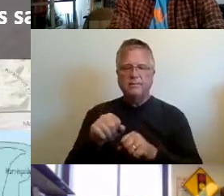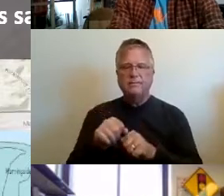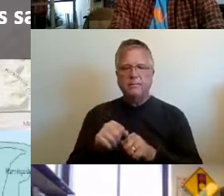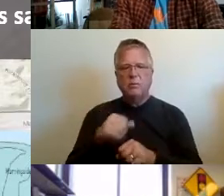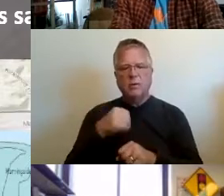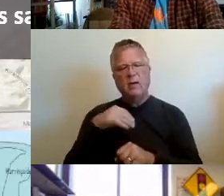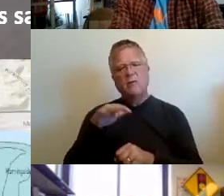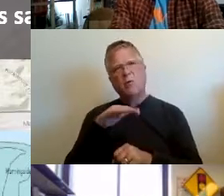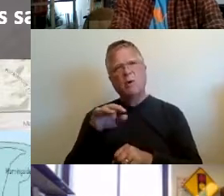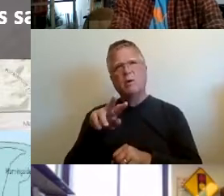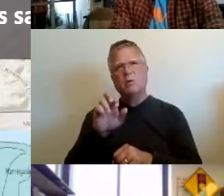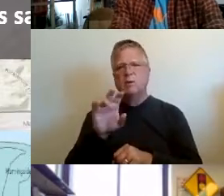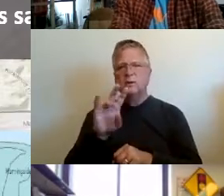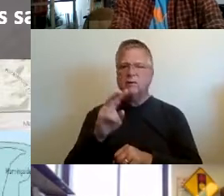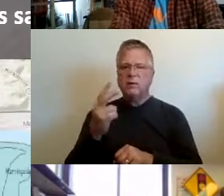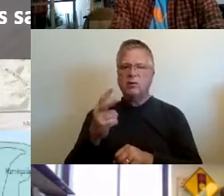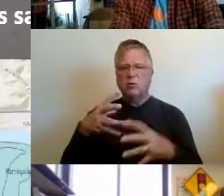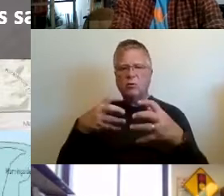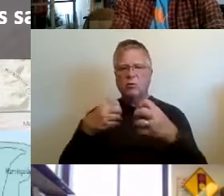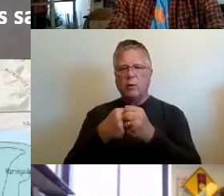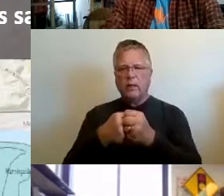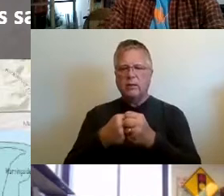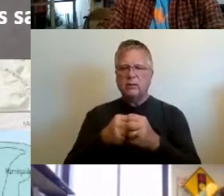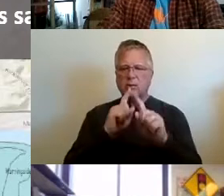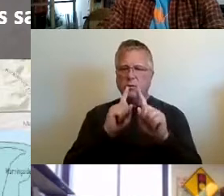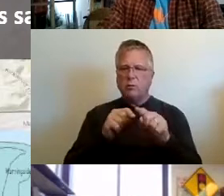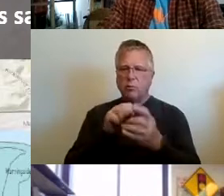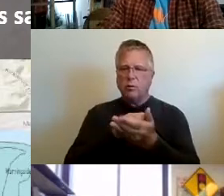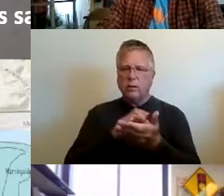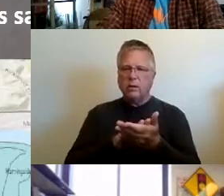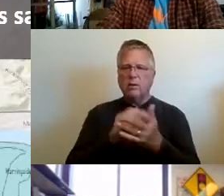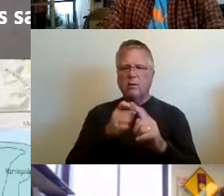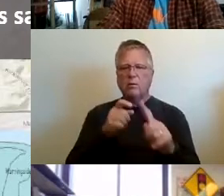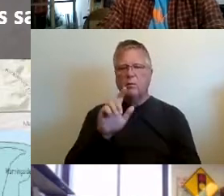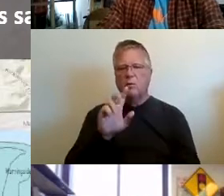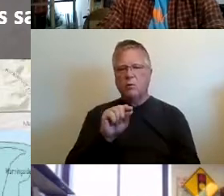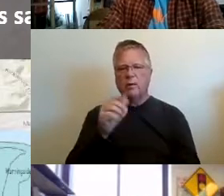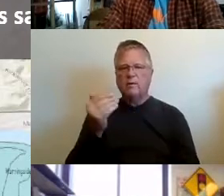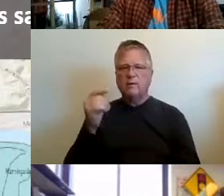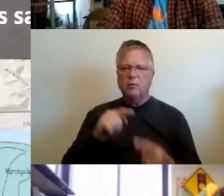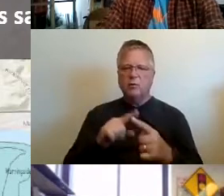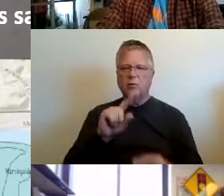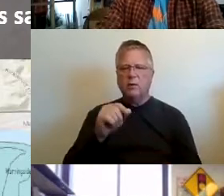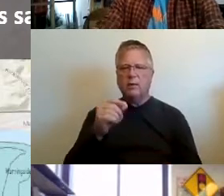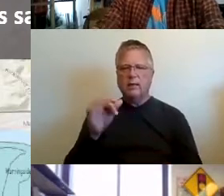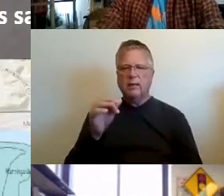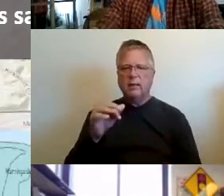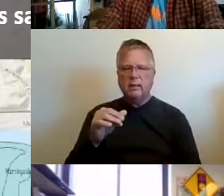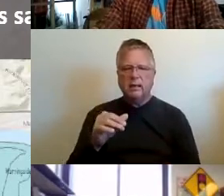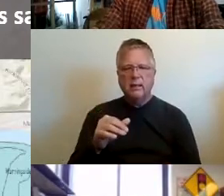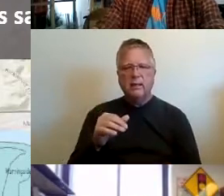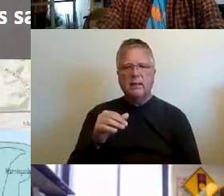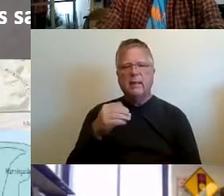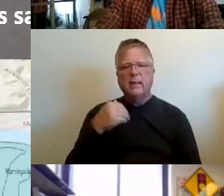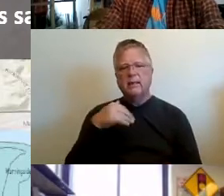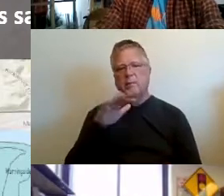around 272 crashes reported from 2015 to 2019, and on average, it's like 54 crashes per